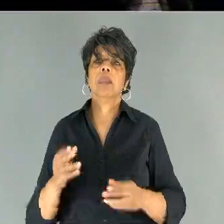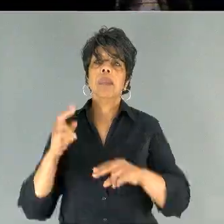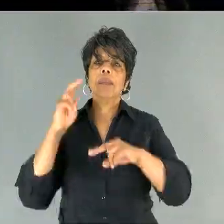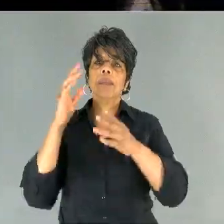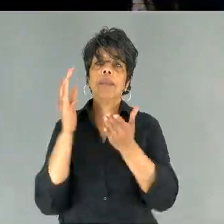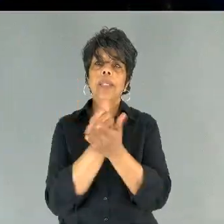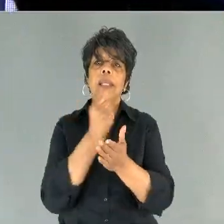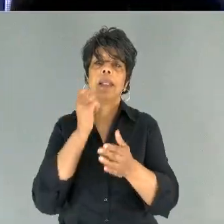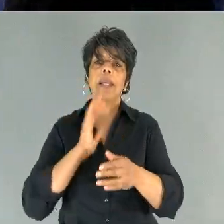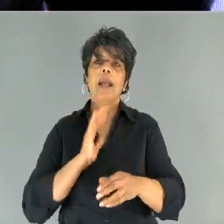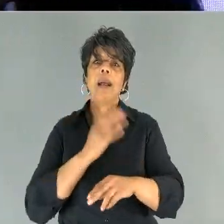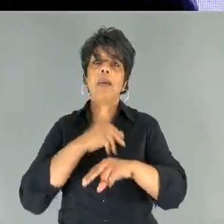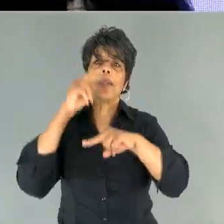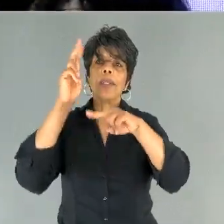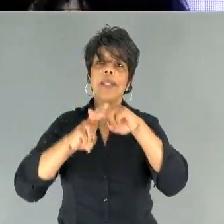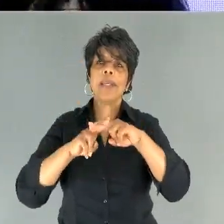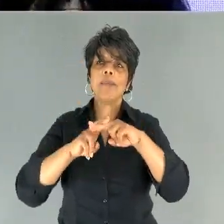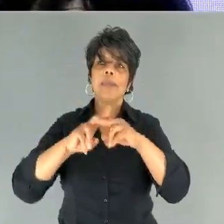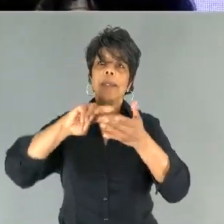We take our seat.